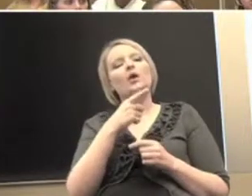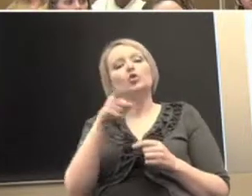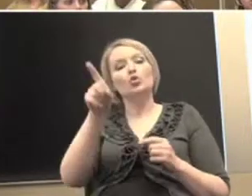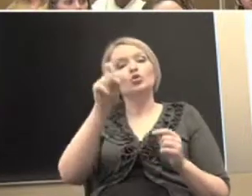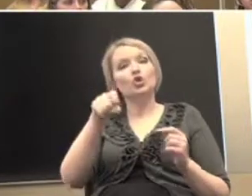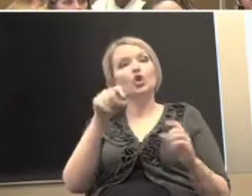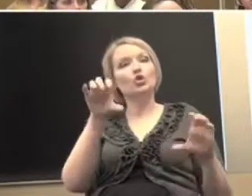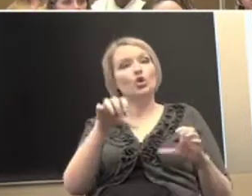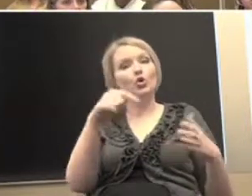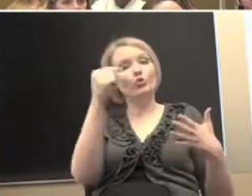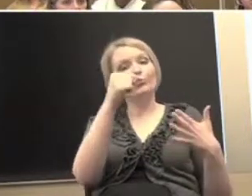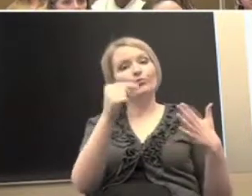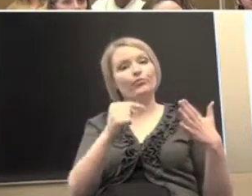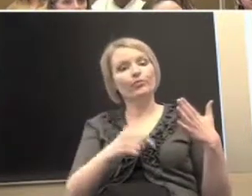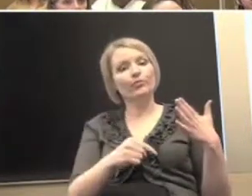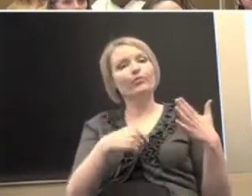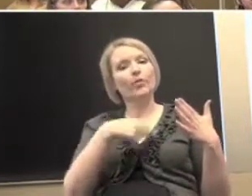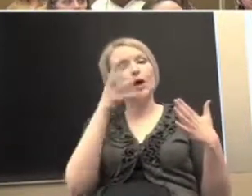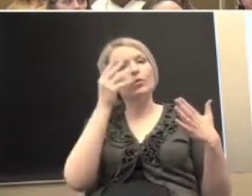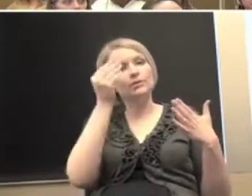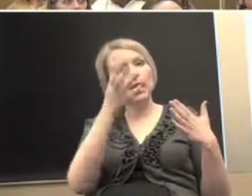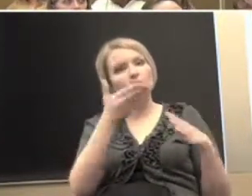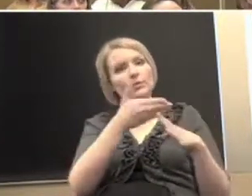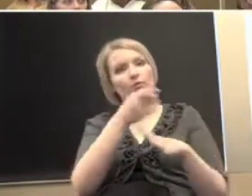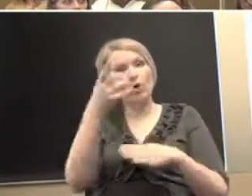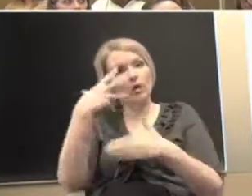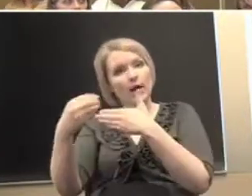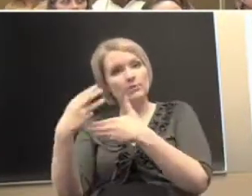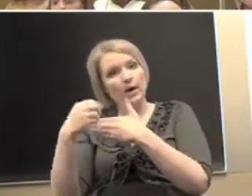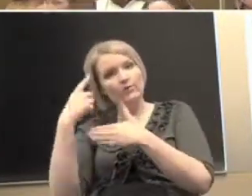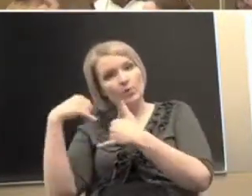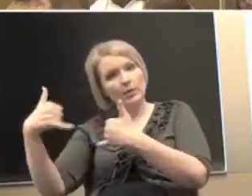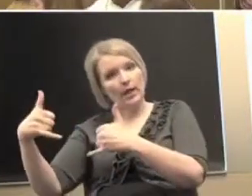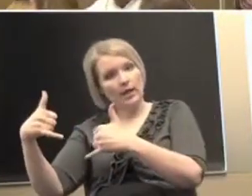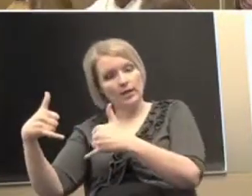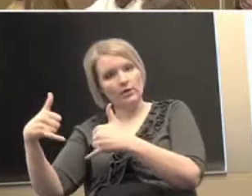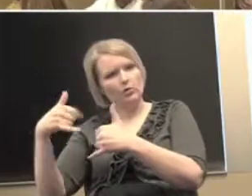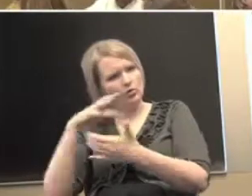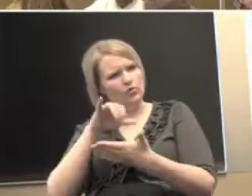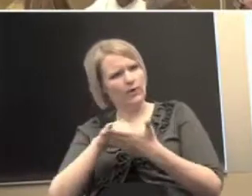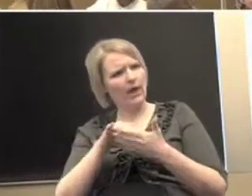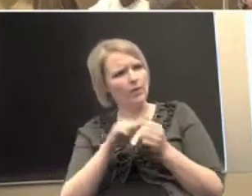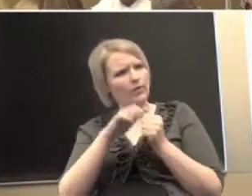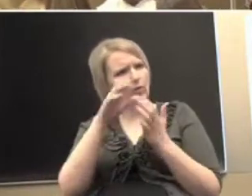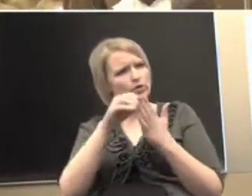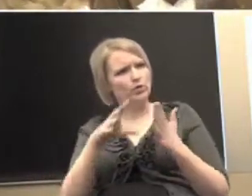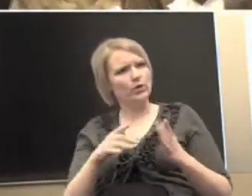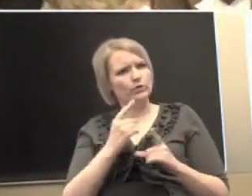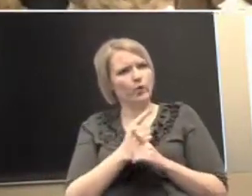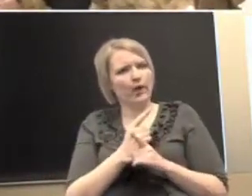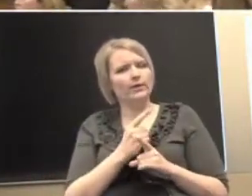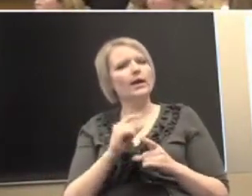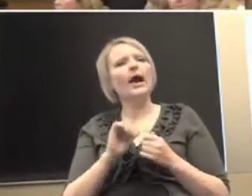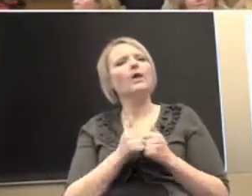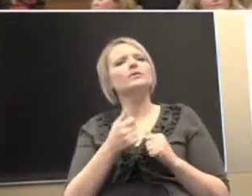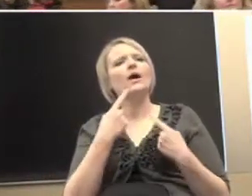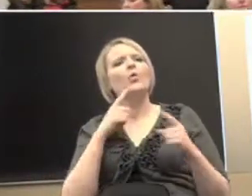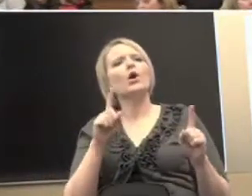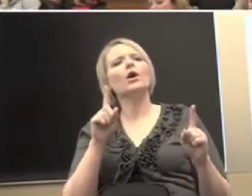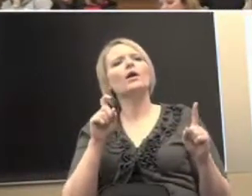to be doing. All right, so I'm going to let you know that before you get out there. You do that with a student? Yeah, how's that work?